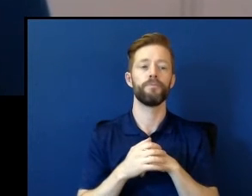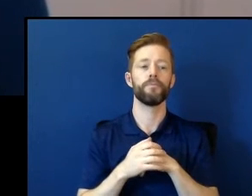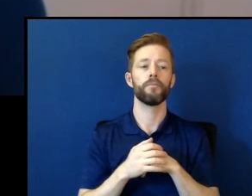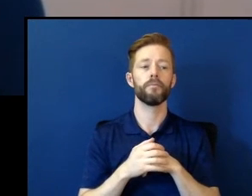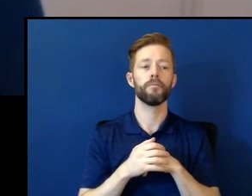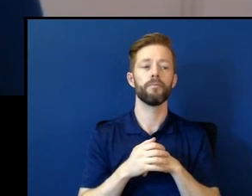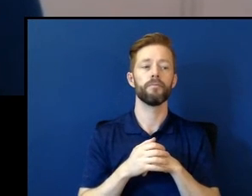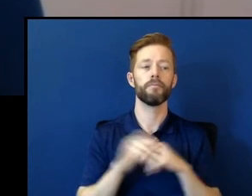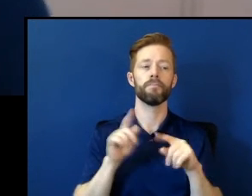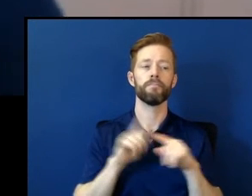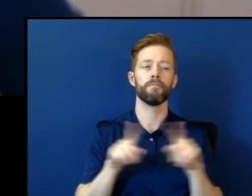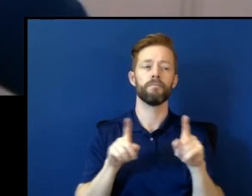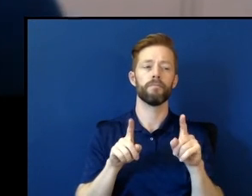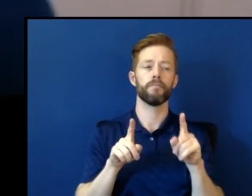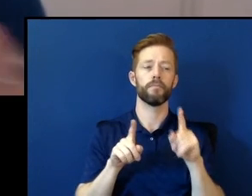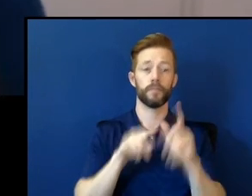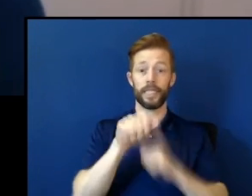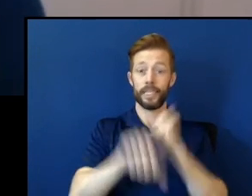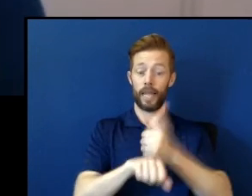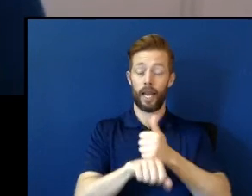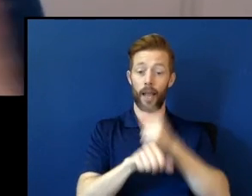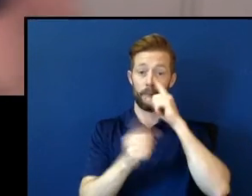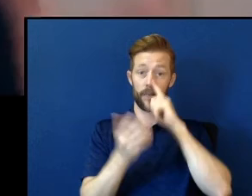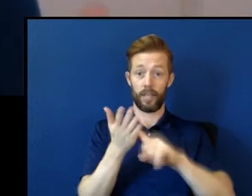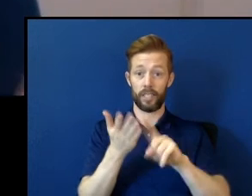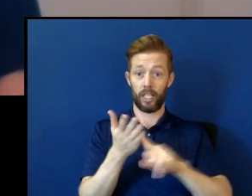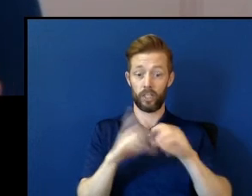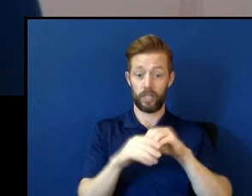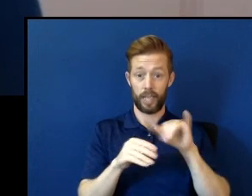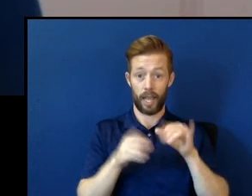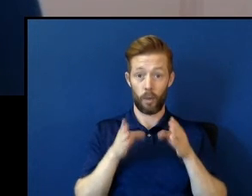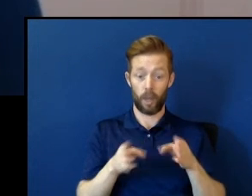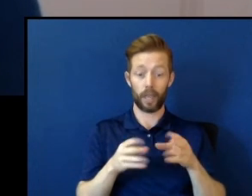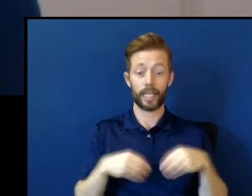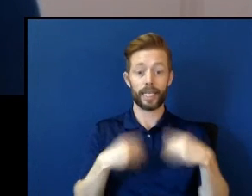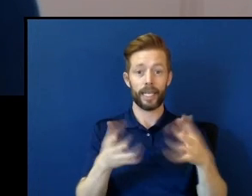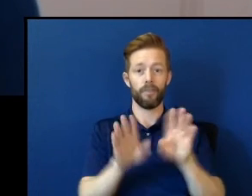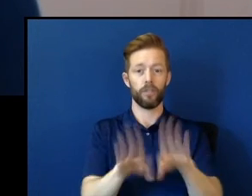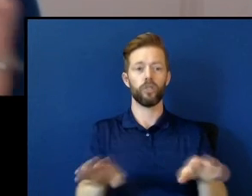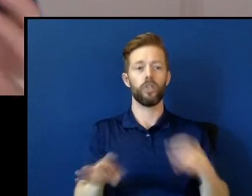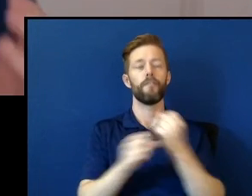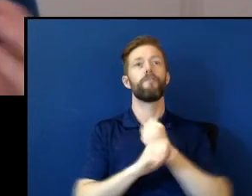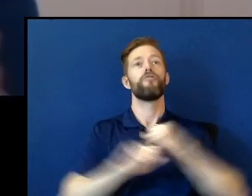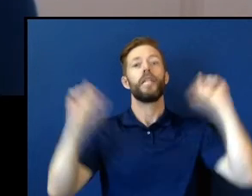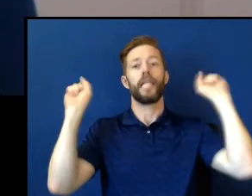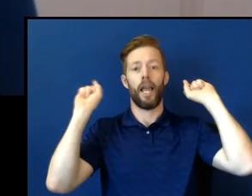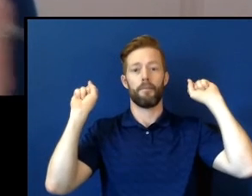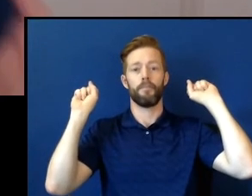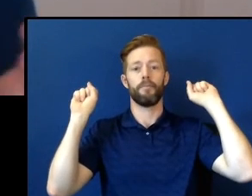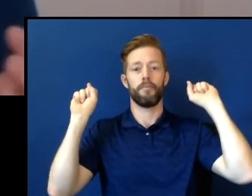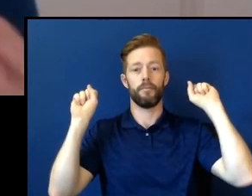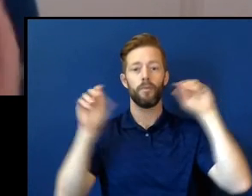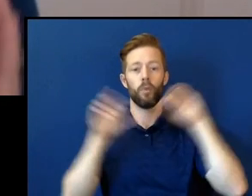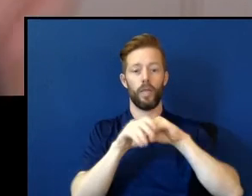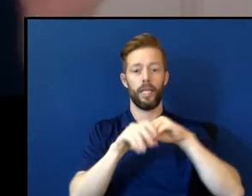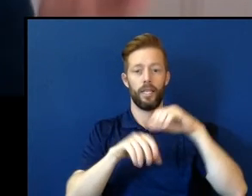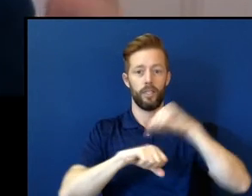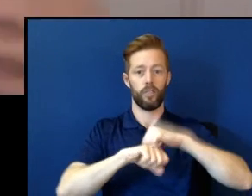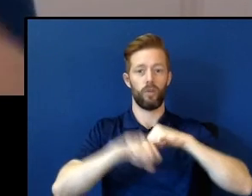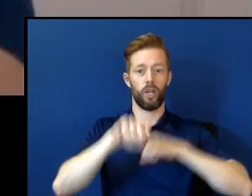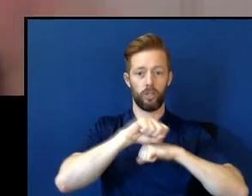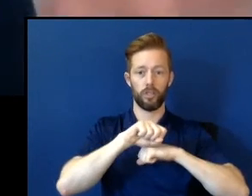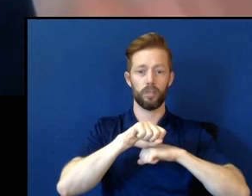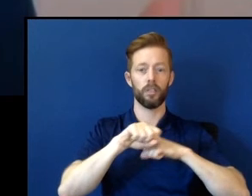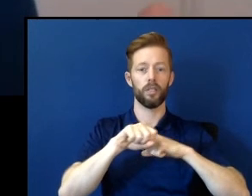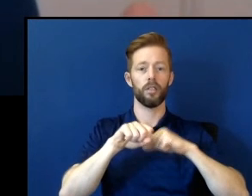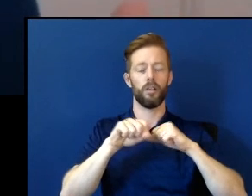goals that you're working towards. But setting up an investigation in this way that gives children this freedom within a